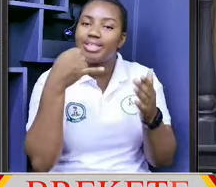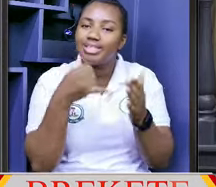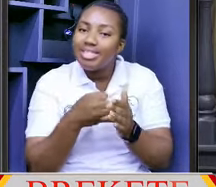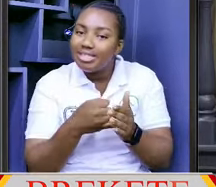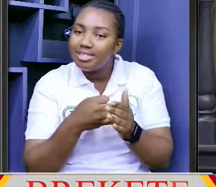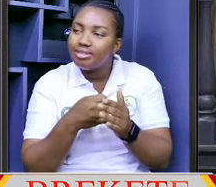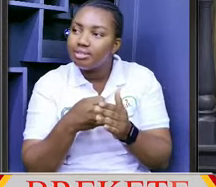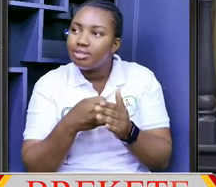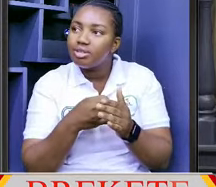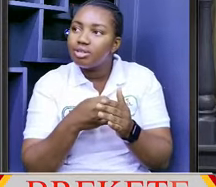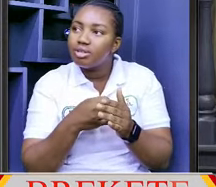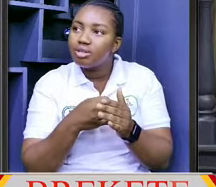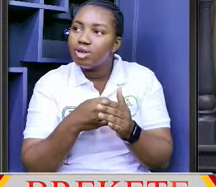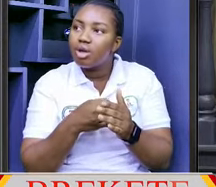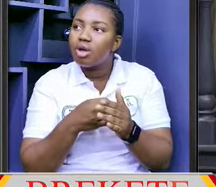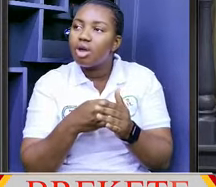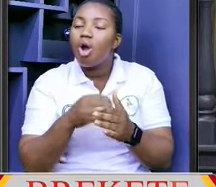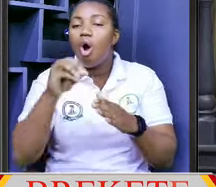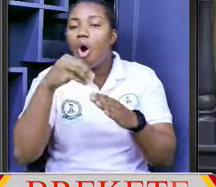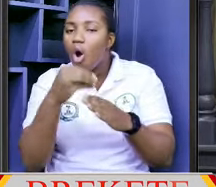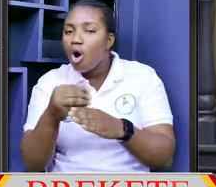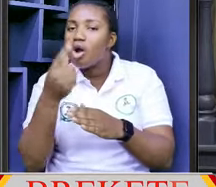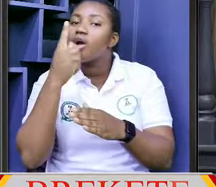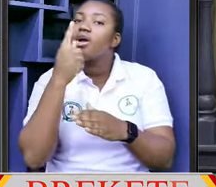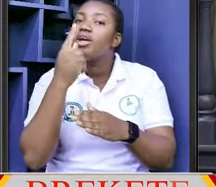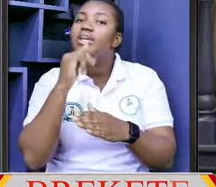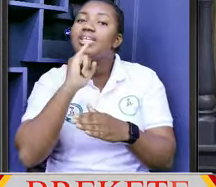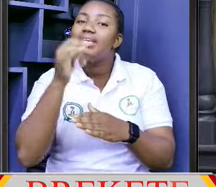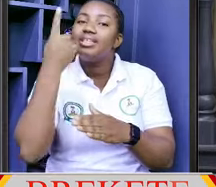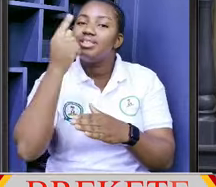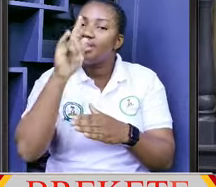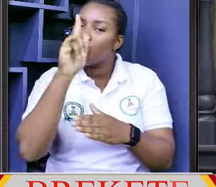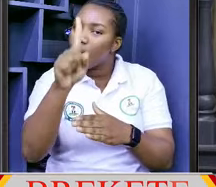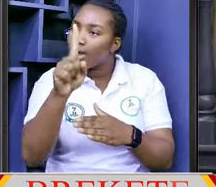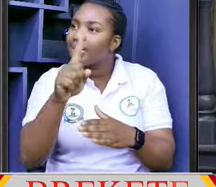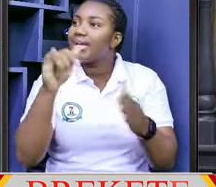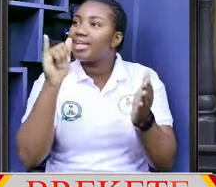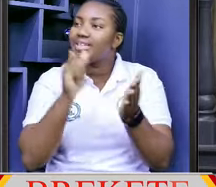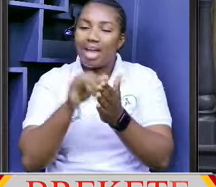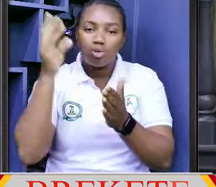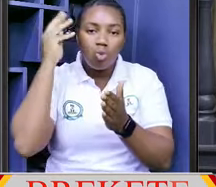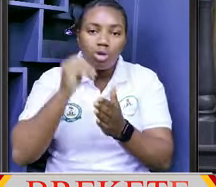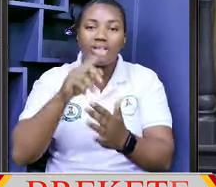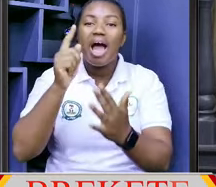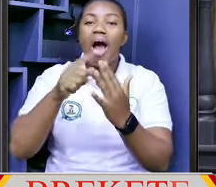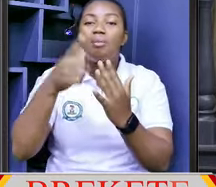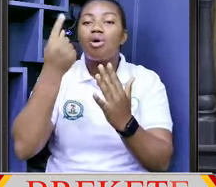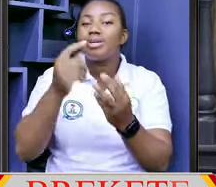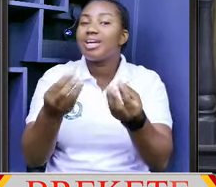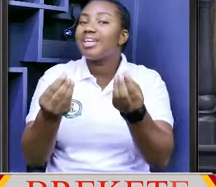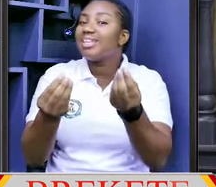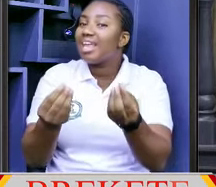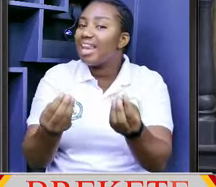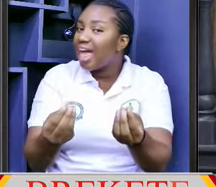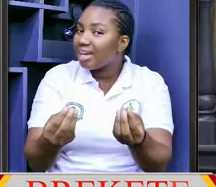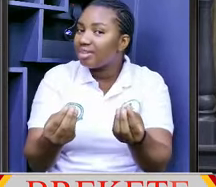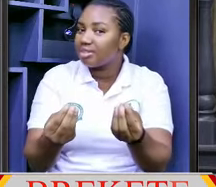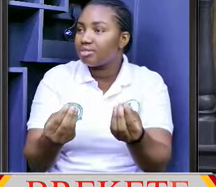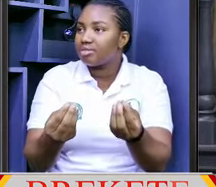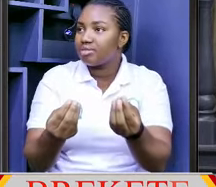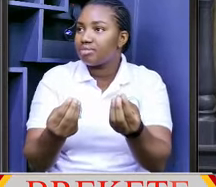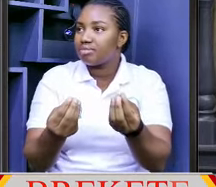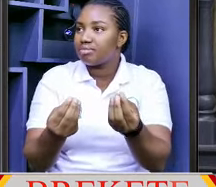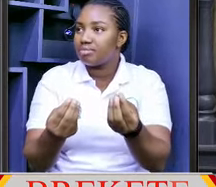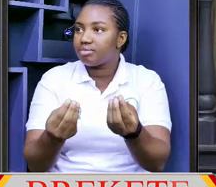land. I be not the one where be they amongst the land. No talk, madam. Not